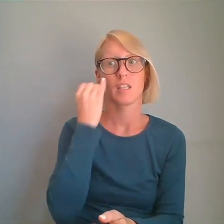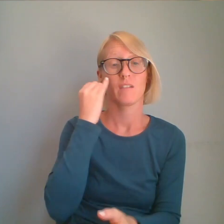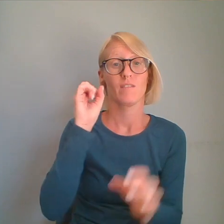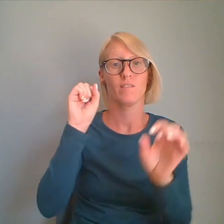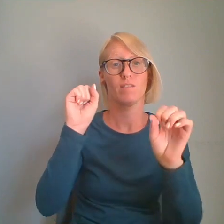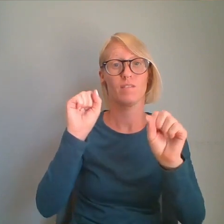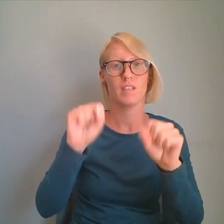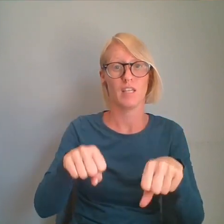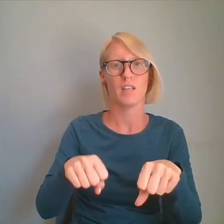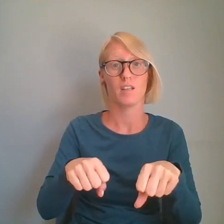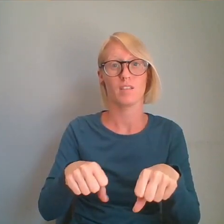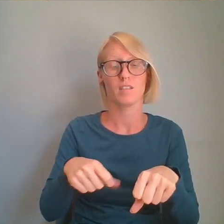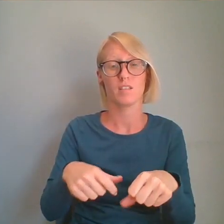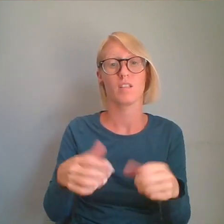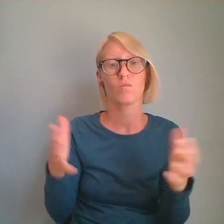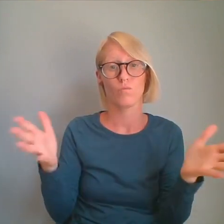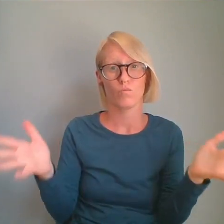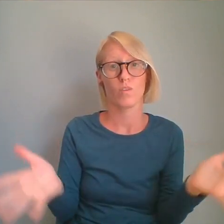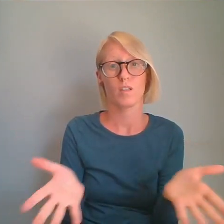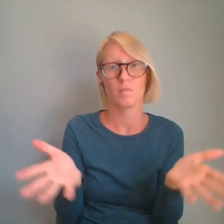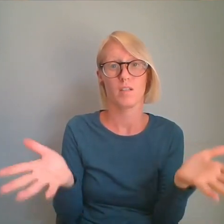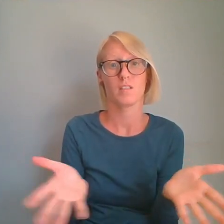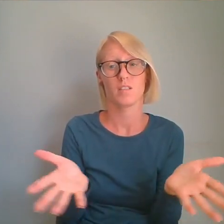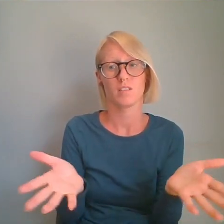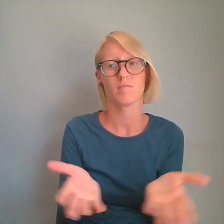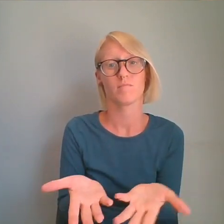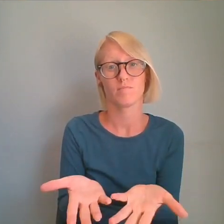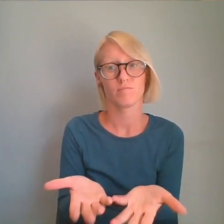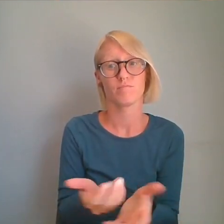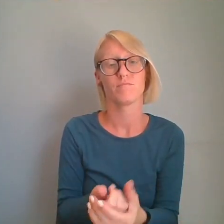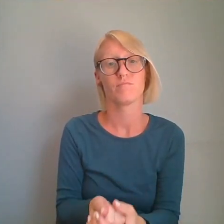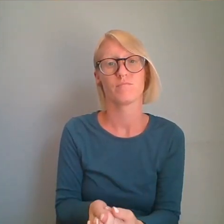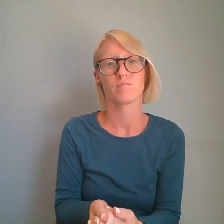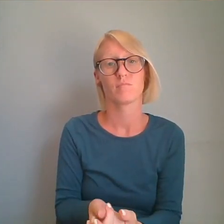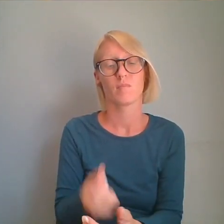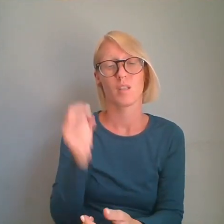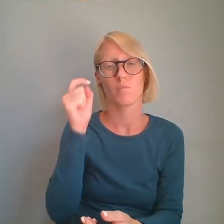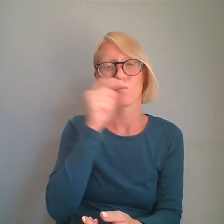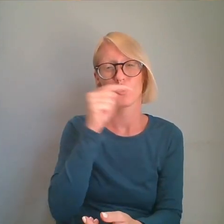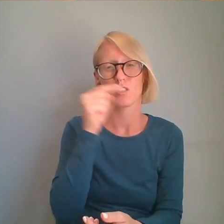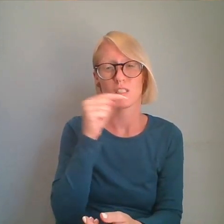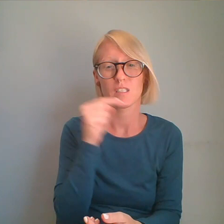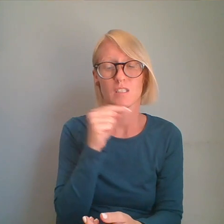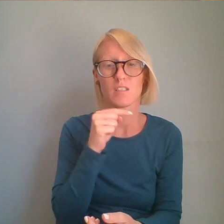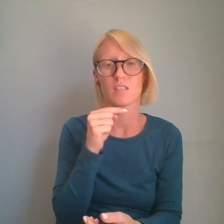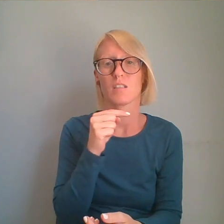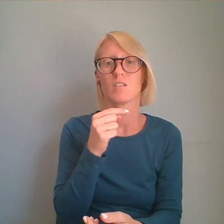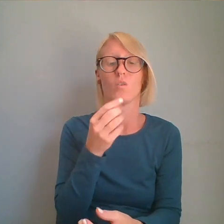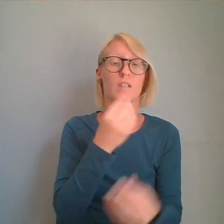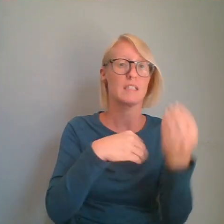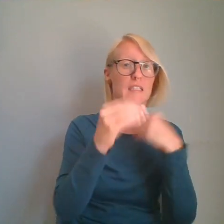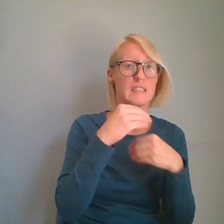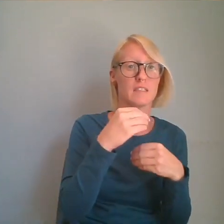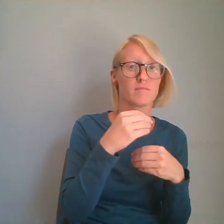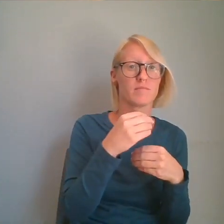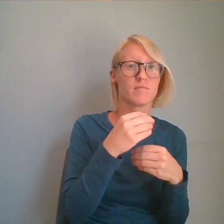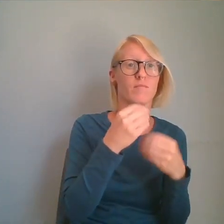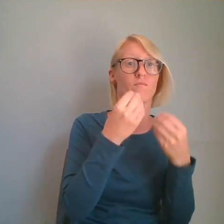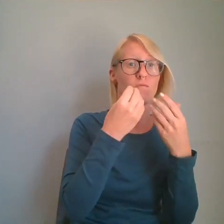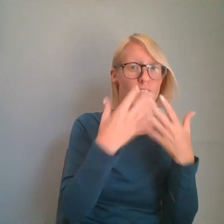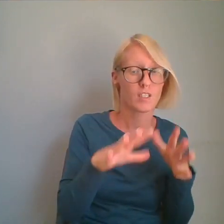is recommended that you brush your teeth immediately after a meal and